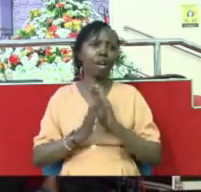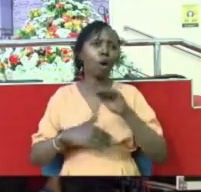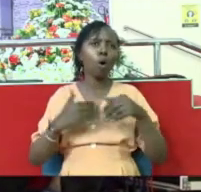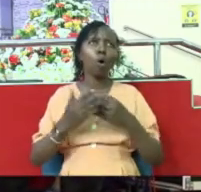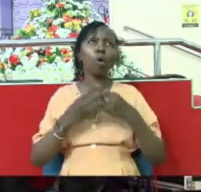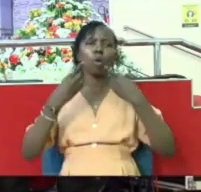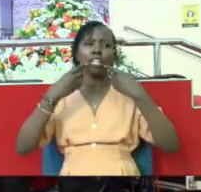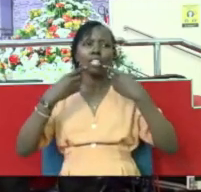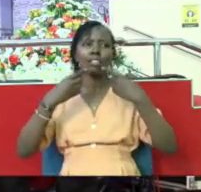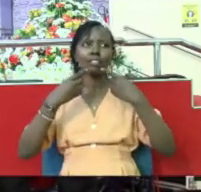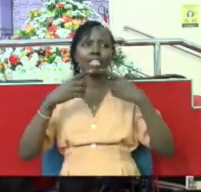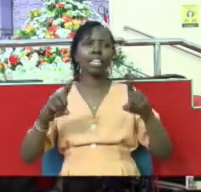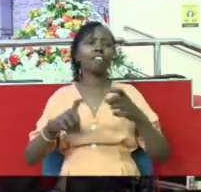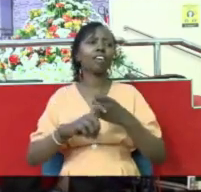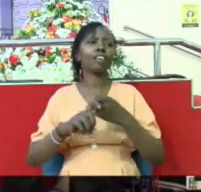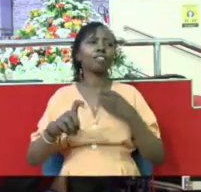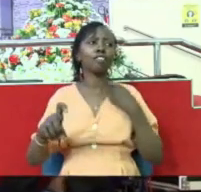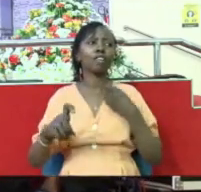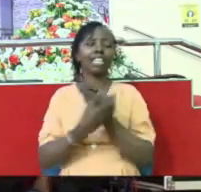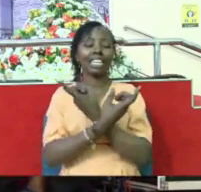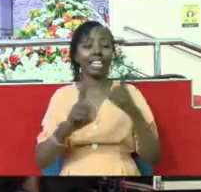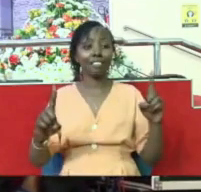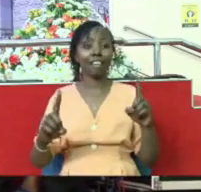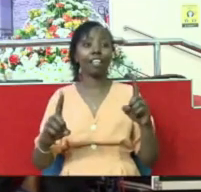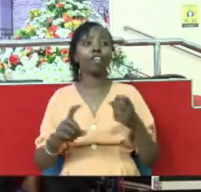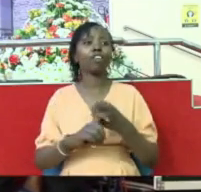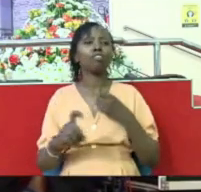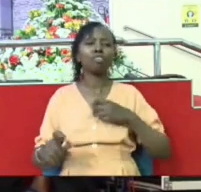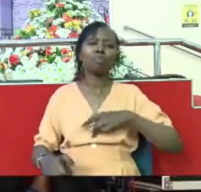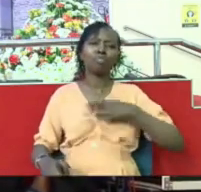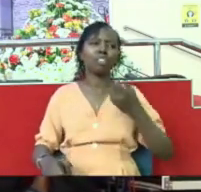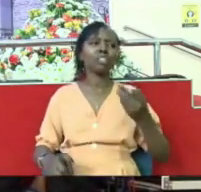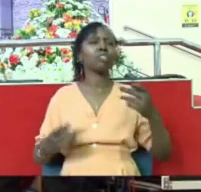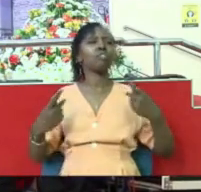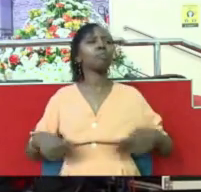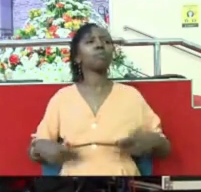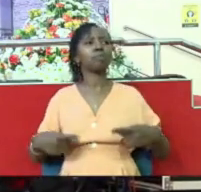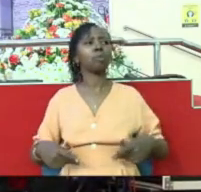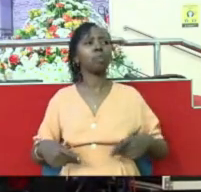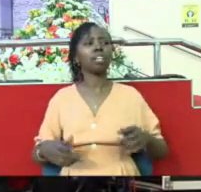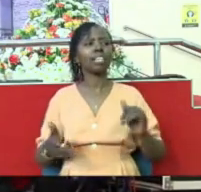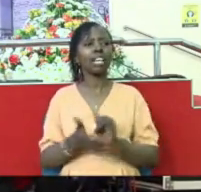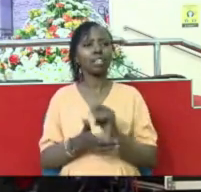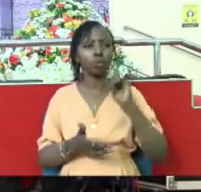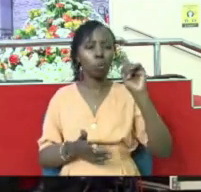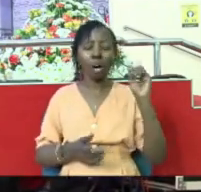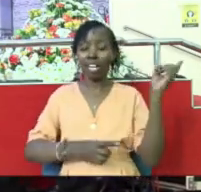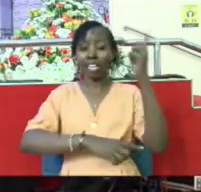of people. Nataka tukombolewe kanisa kutoka kwa hisia za watu. Na siku moja tukitoa sadaka